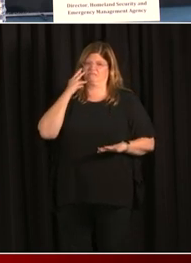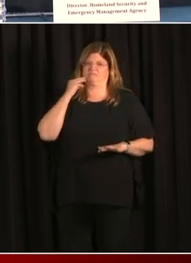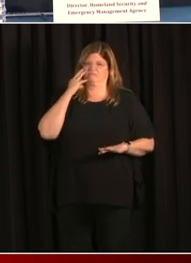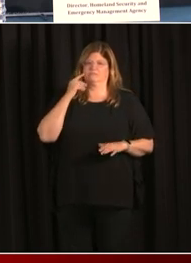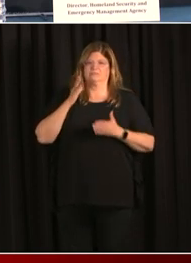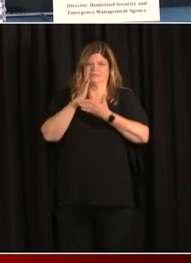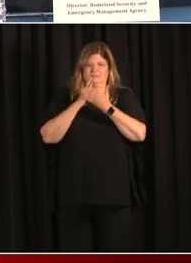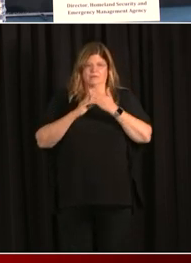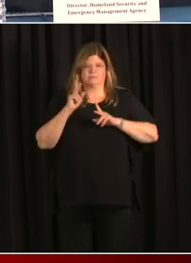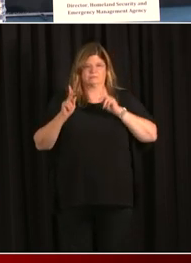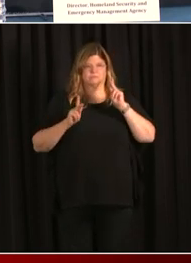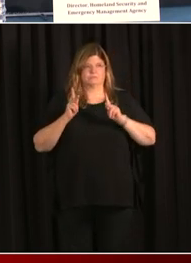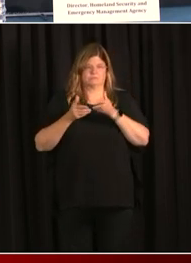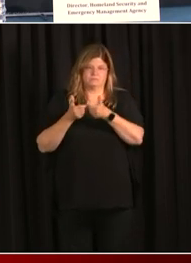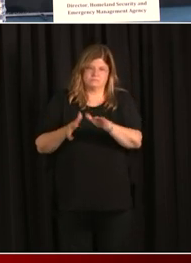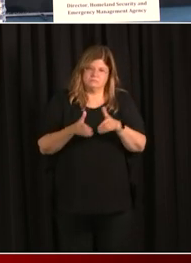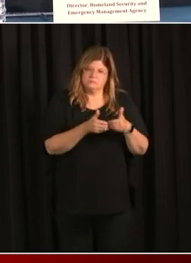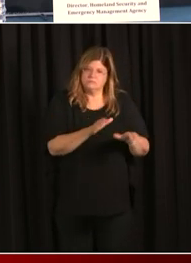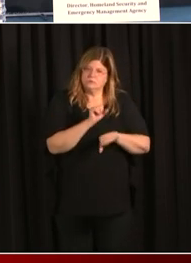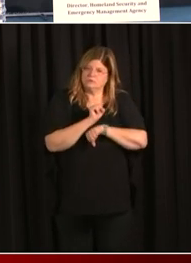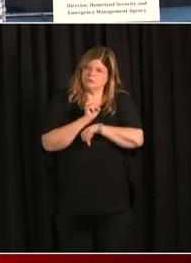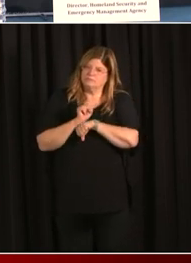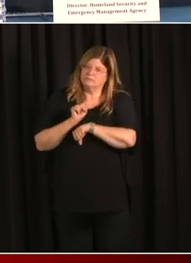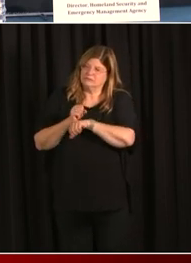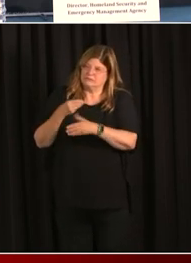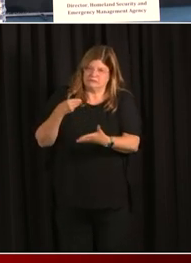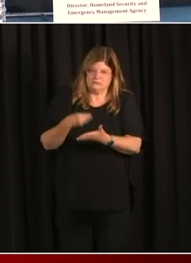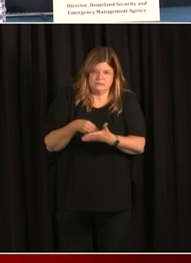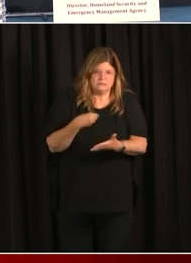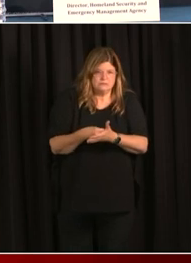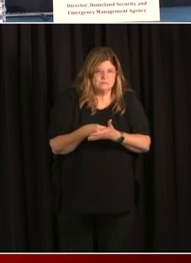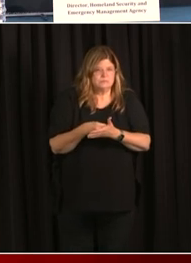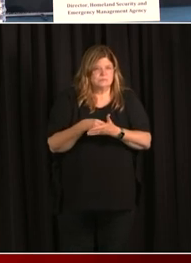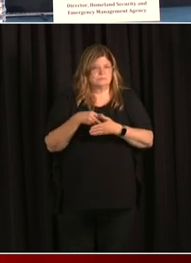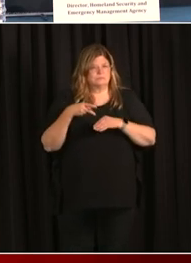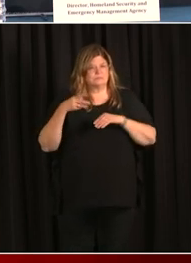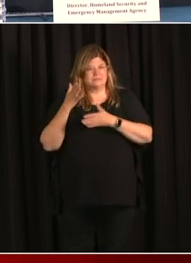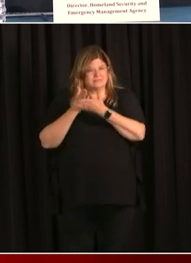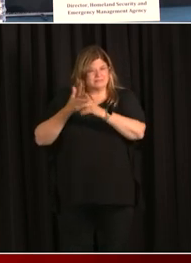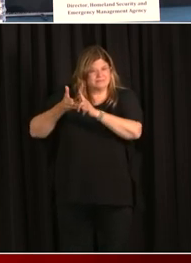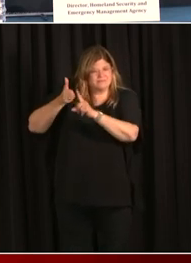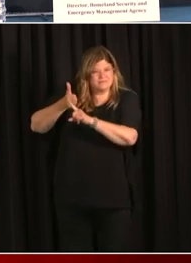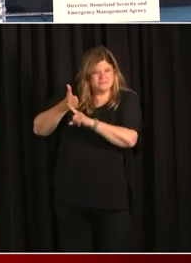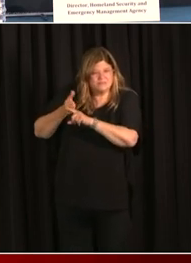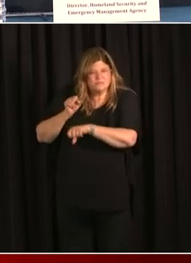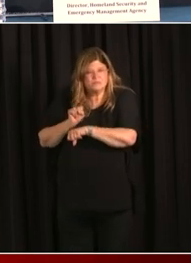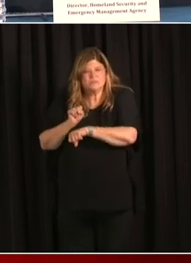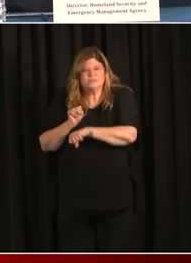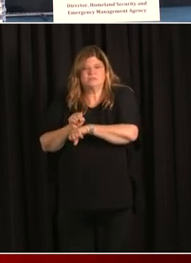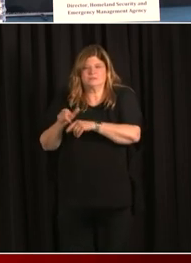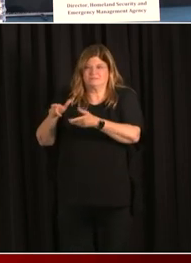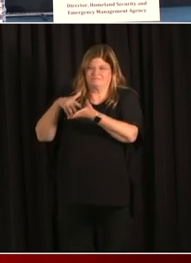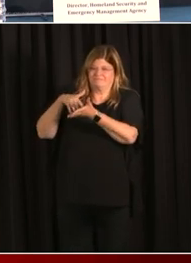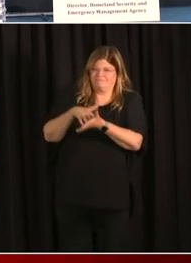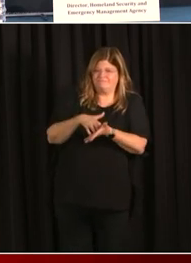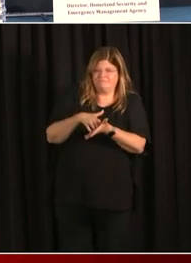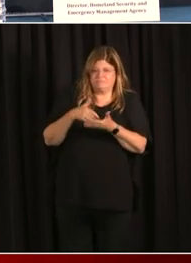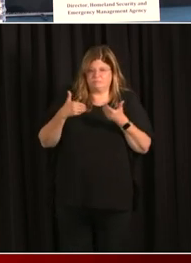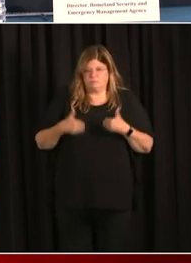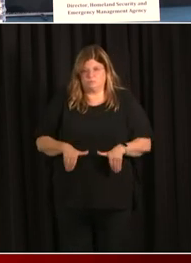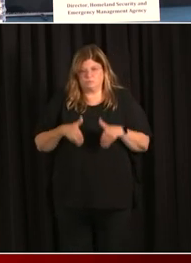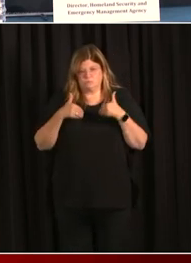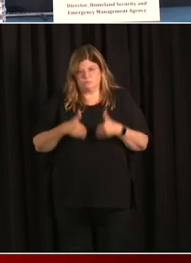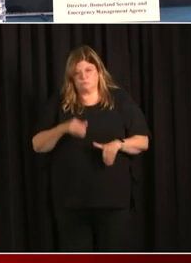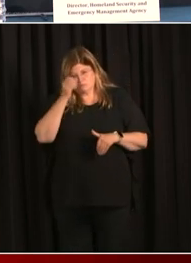become unemployed because of the economic impacts. We had some of our vulnerable populations that also needed some of our support